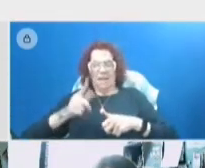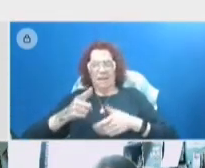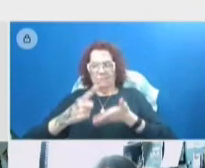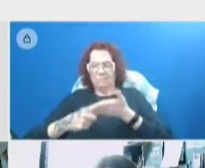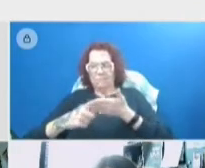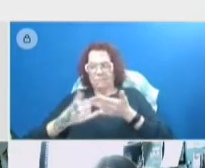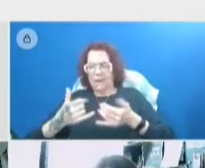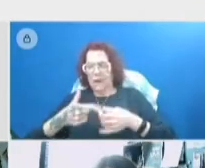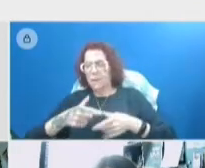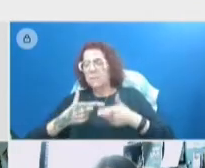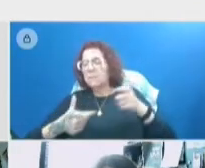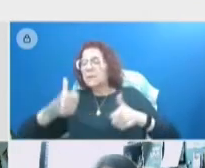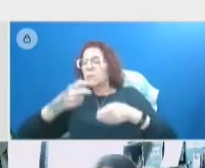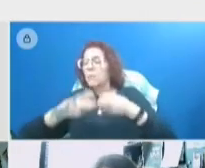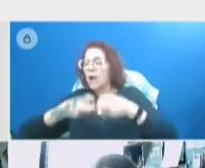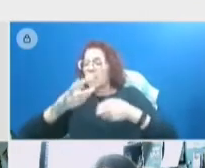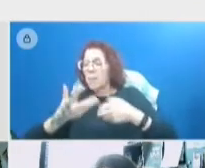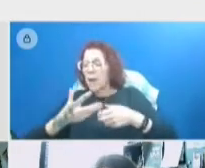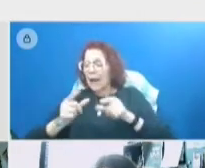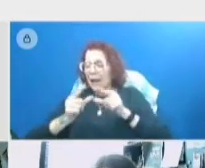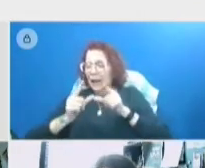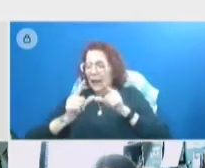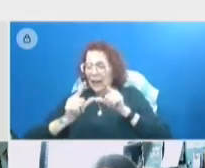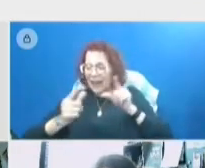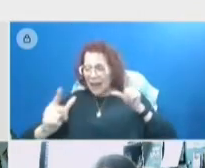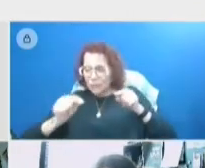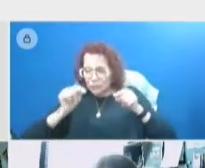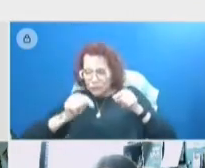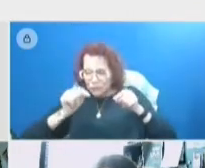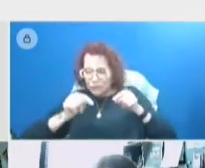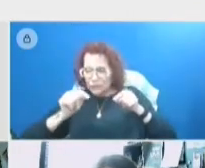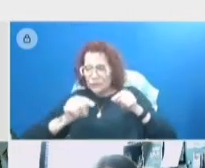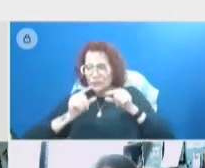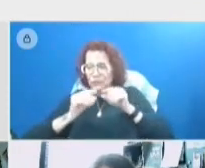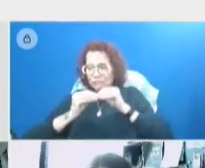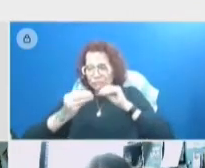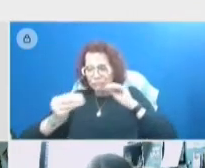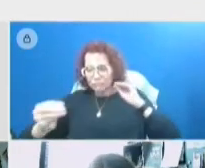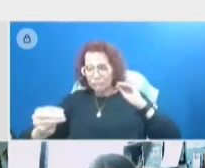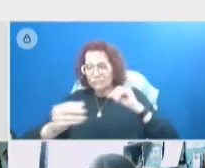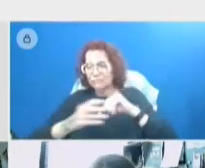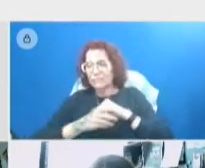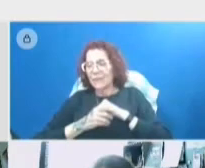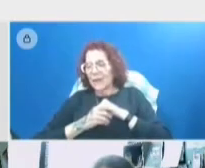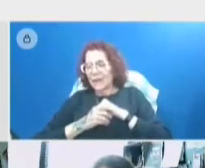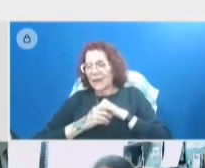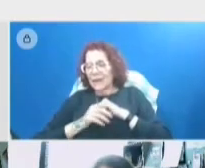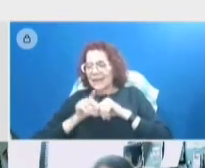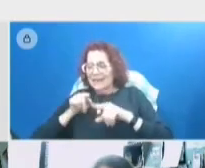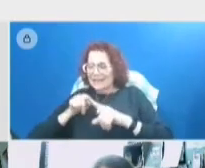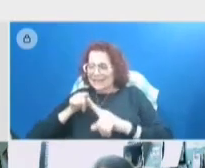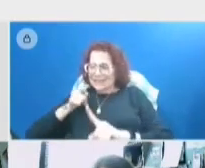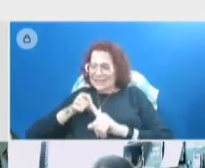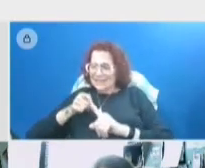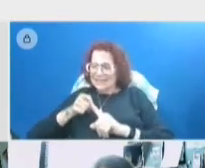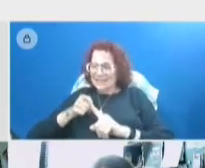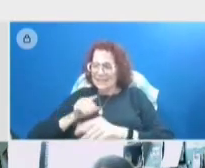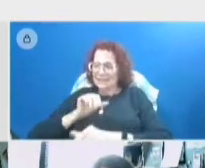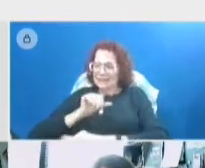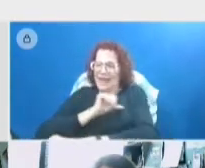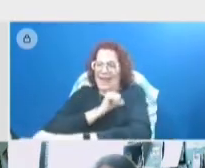the language that gives enforcement counsel the sole authority. So you've made a czar